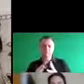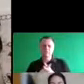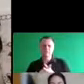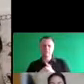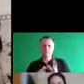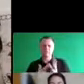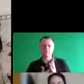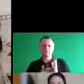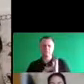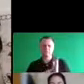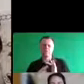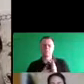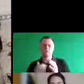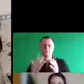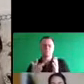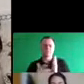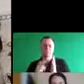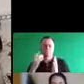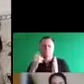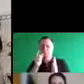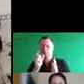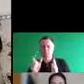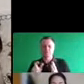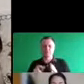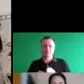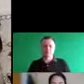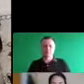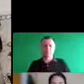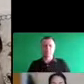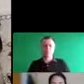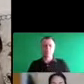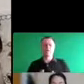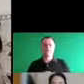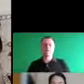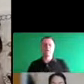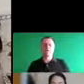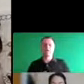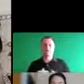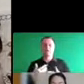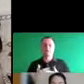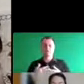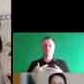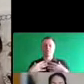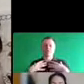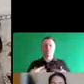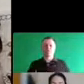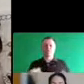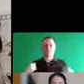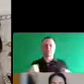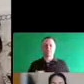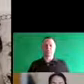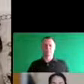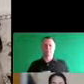it. I'm not technical, but it's basically to steady the camera and to